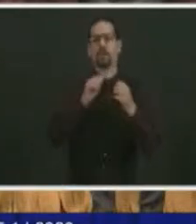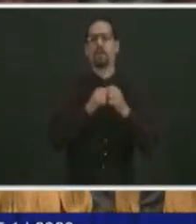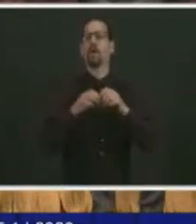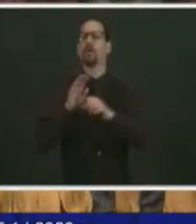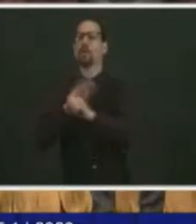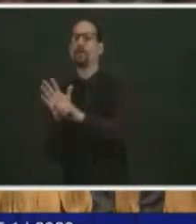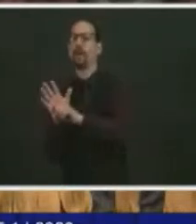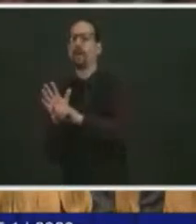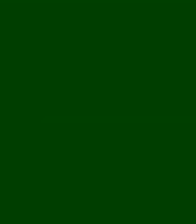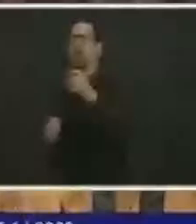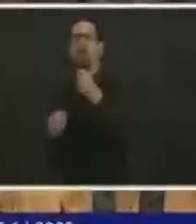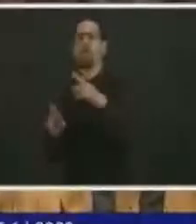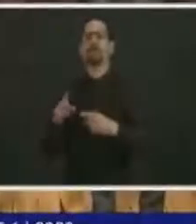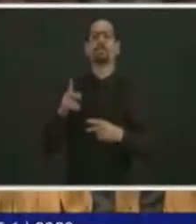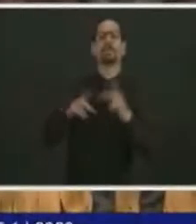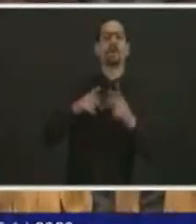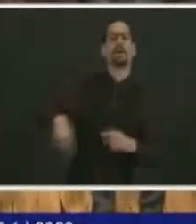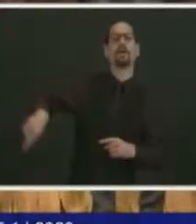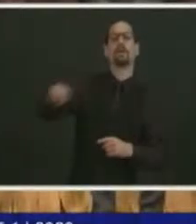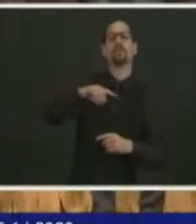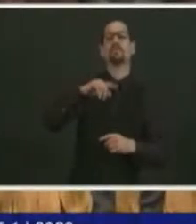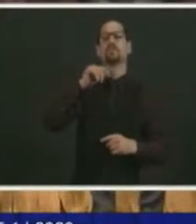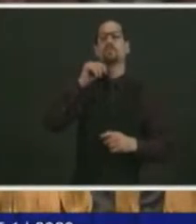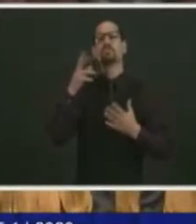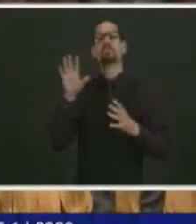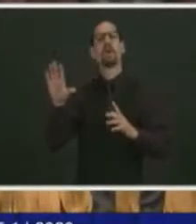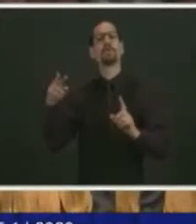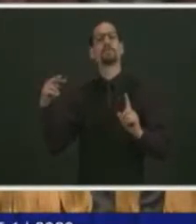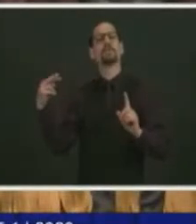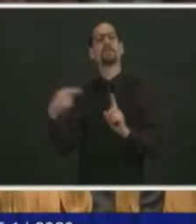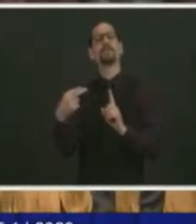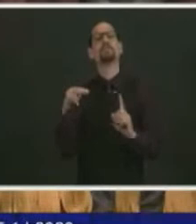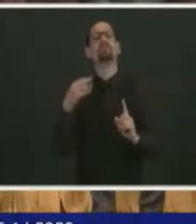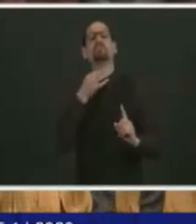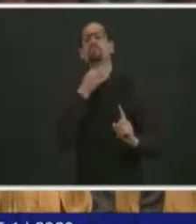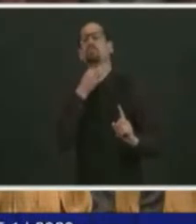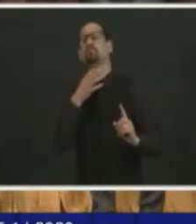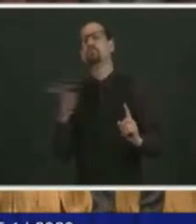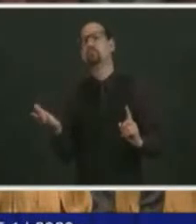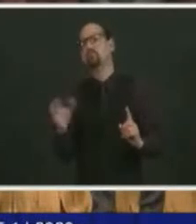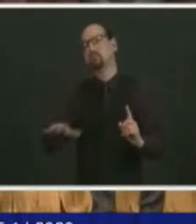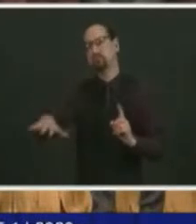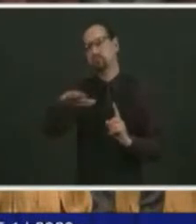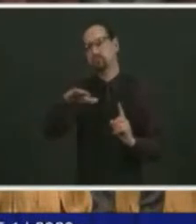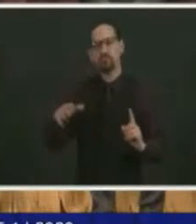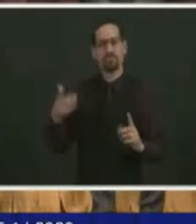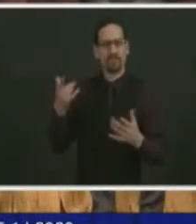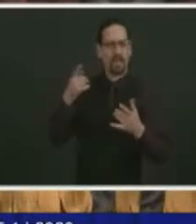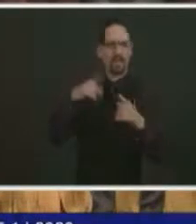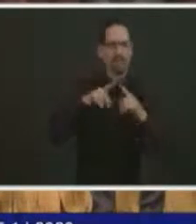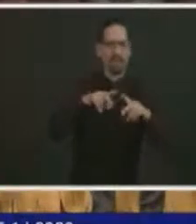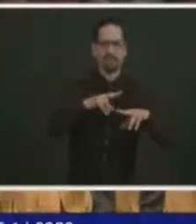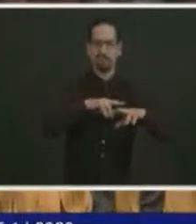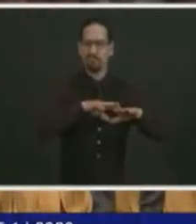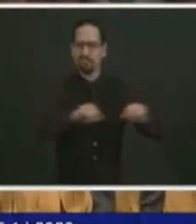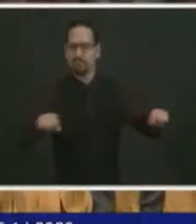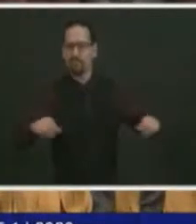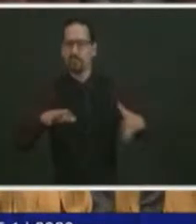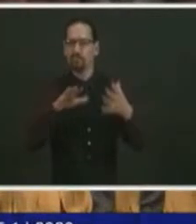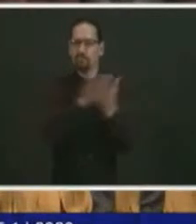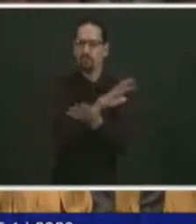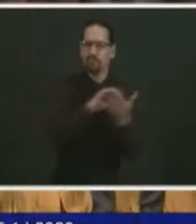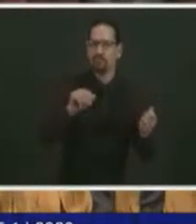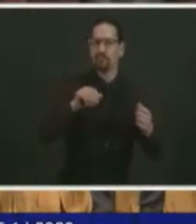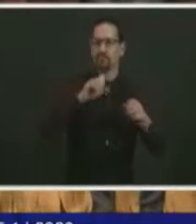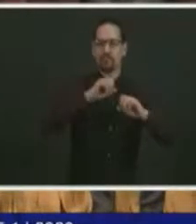right now who are, maybe their perception is that these events, the looting and so on and so forth, is coming from more of just a truly